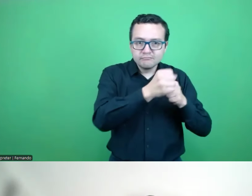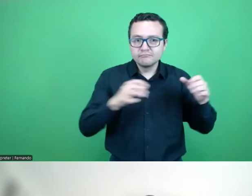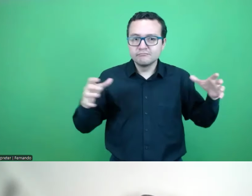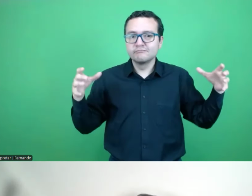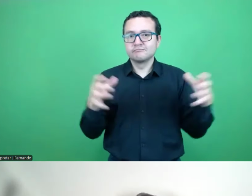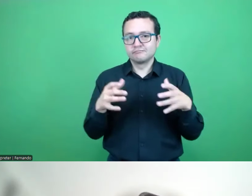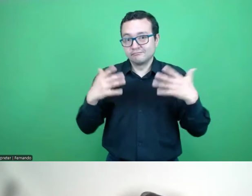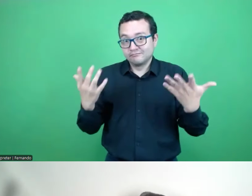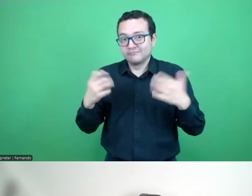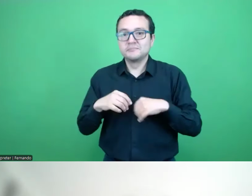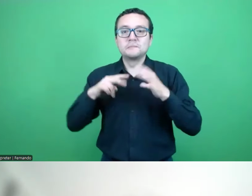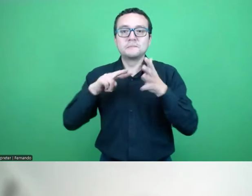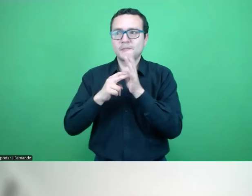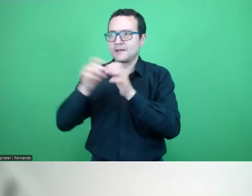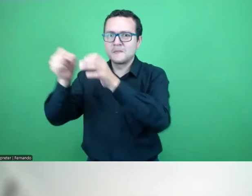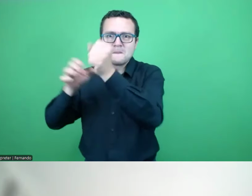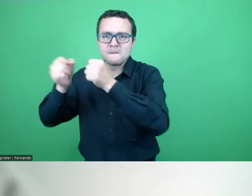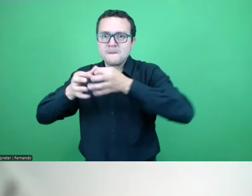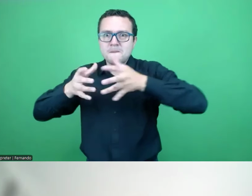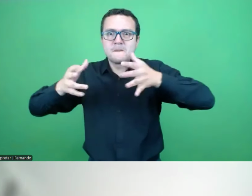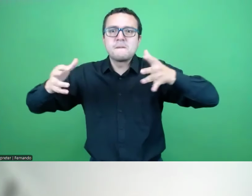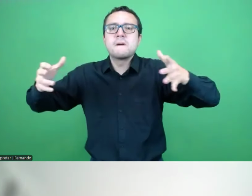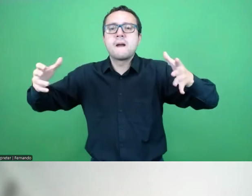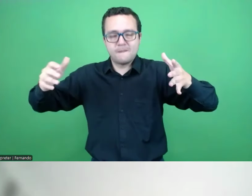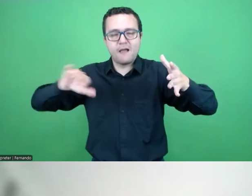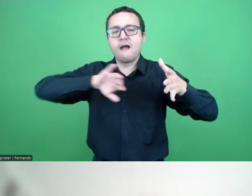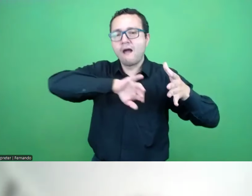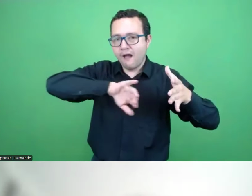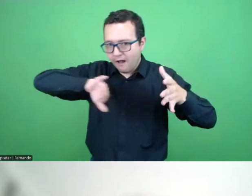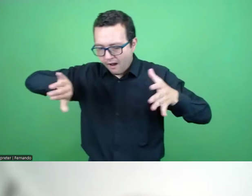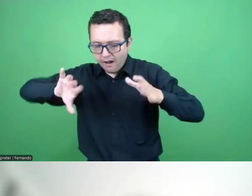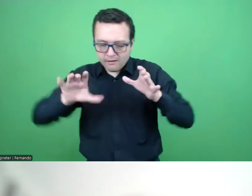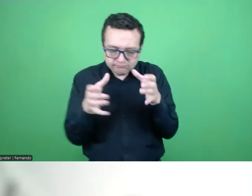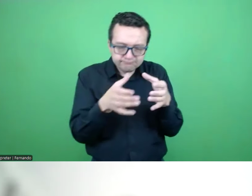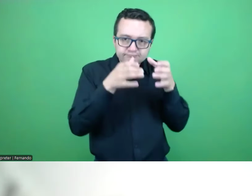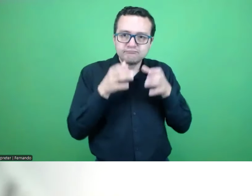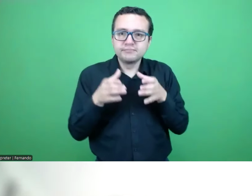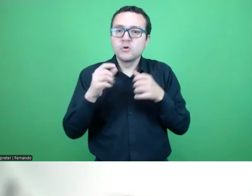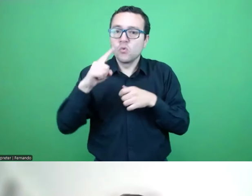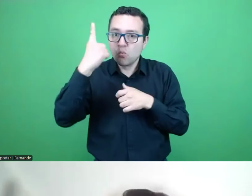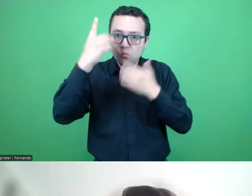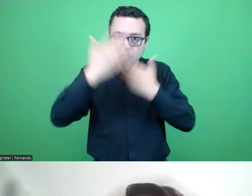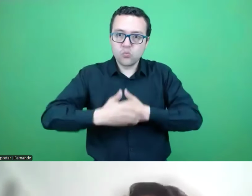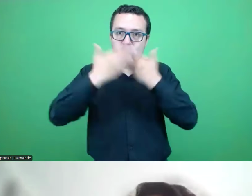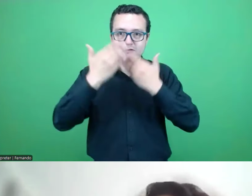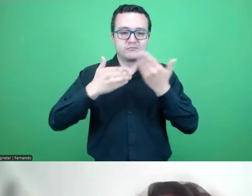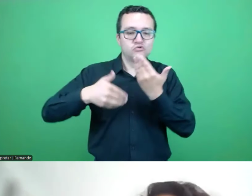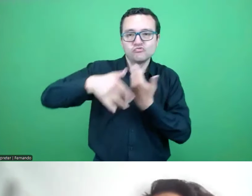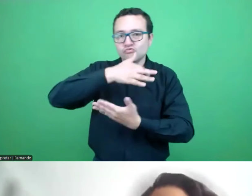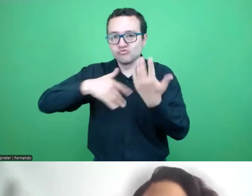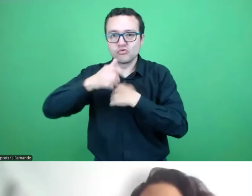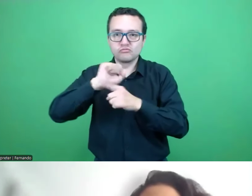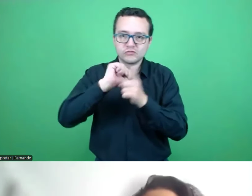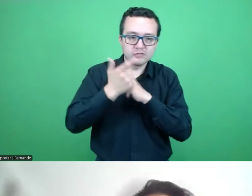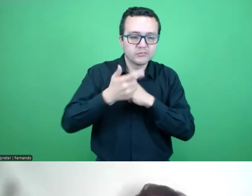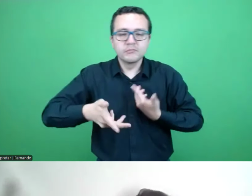organize their asks to these global leaders. Now, as I know that most